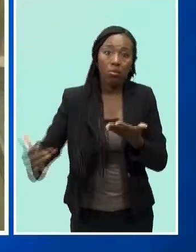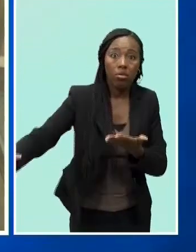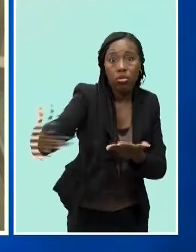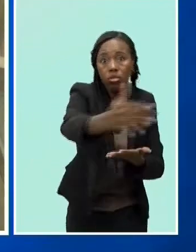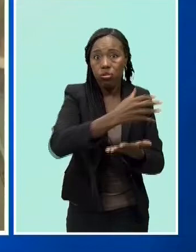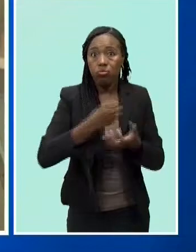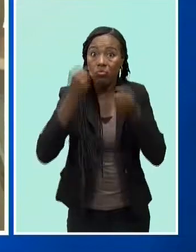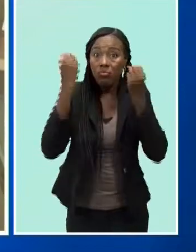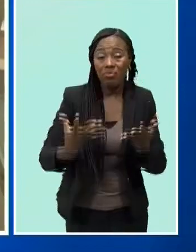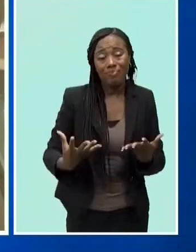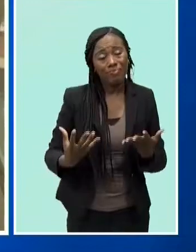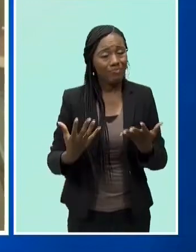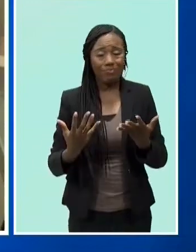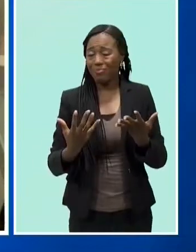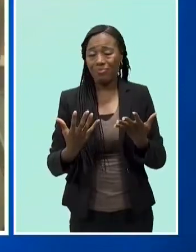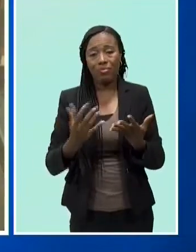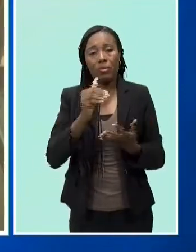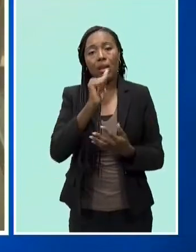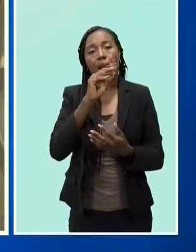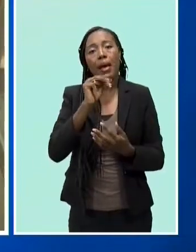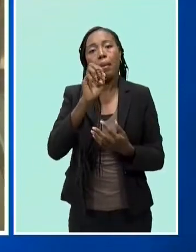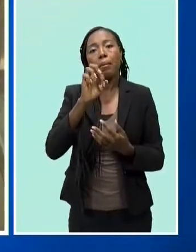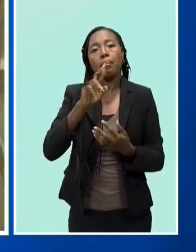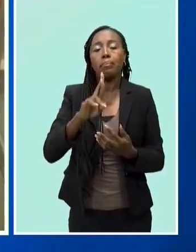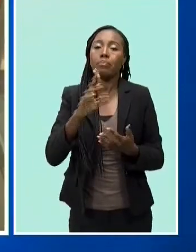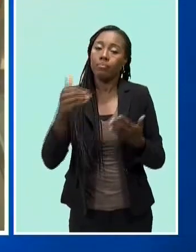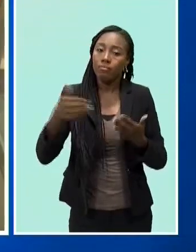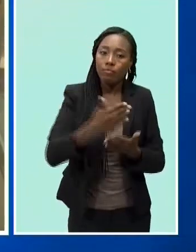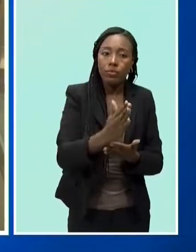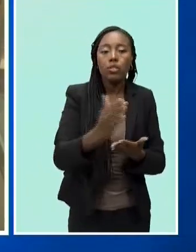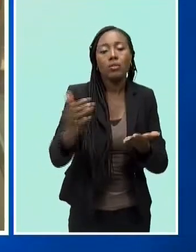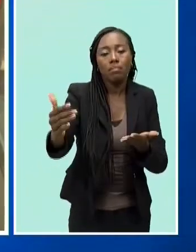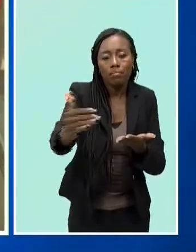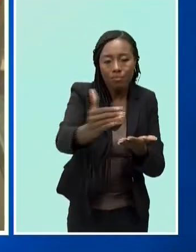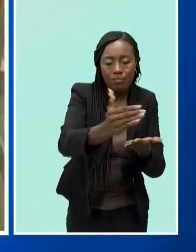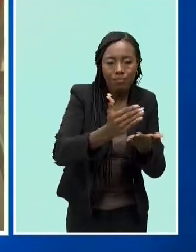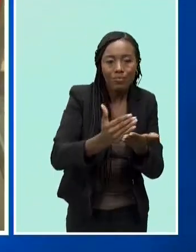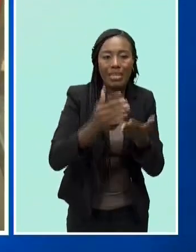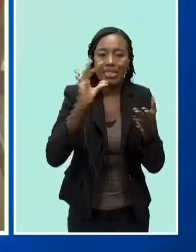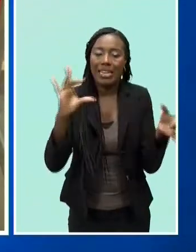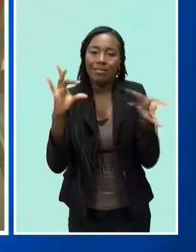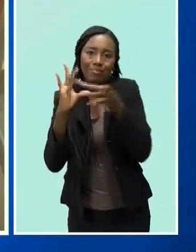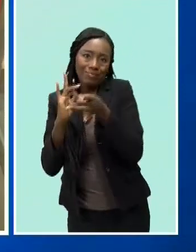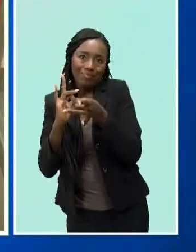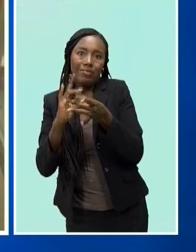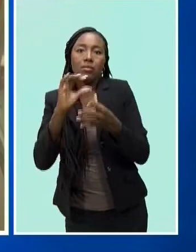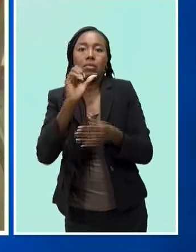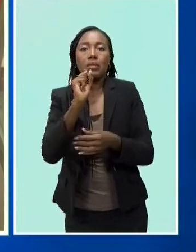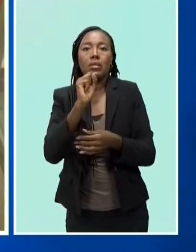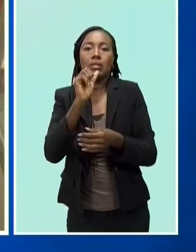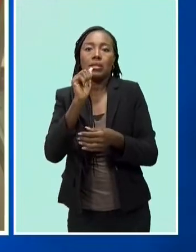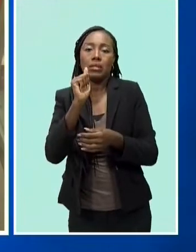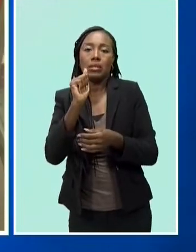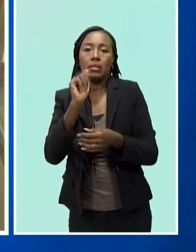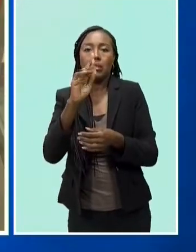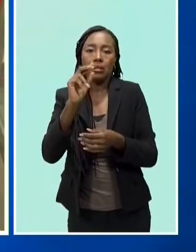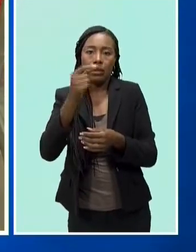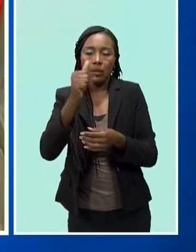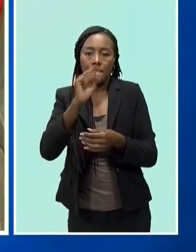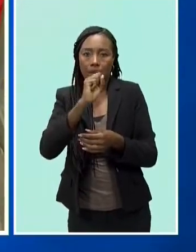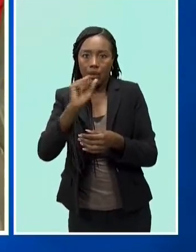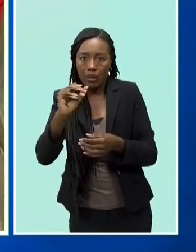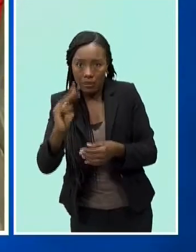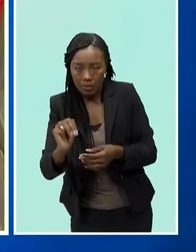everybody knows, the amberfish usually comes at this time, especially with the sargassum. So the amberfish has been a